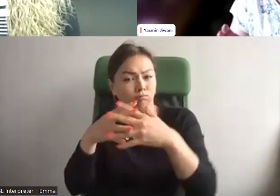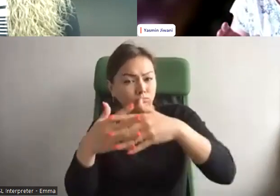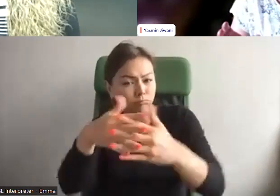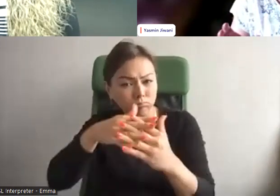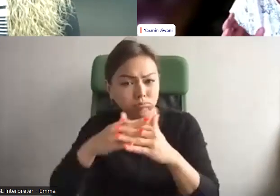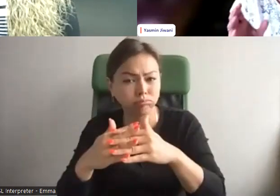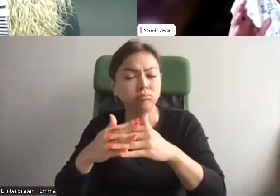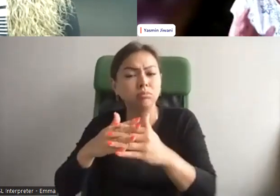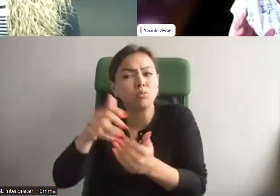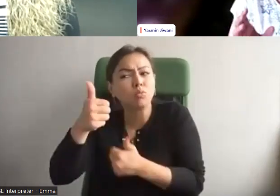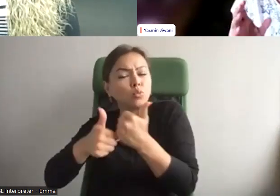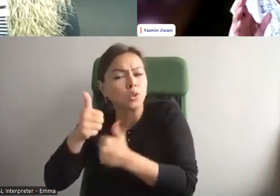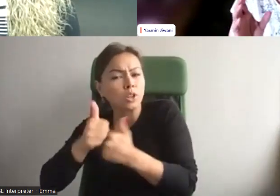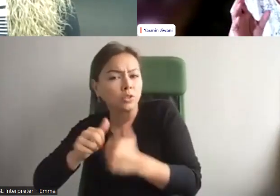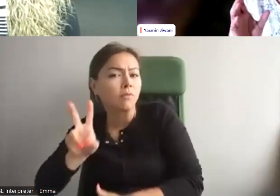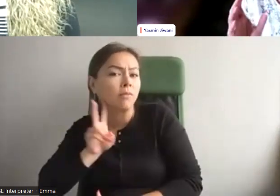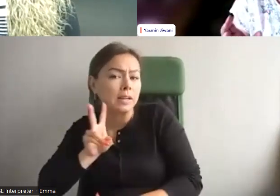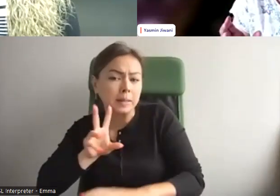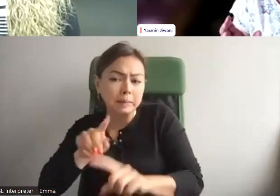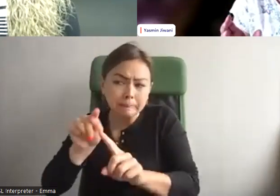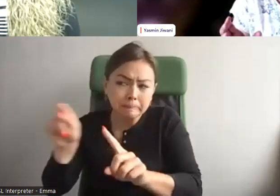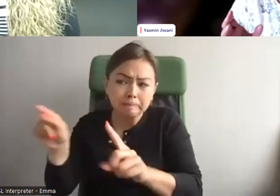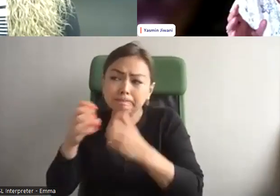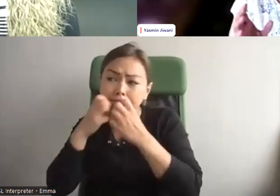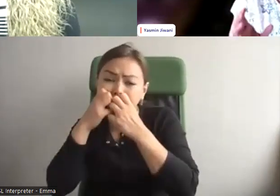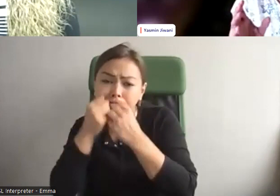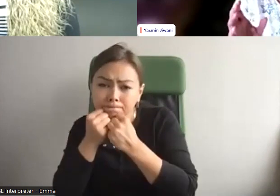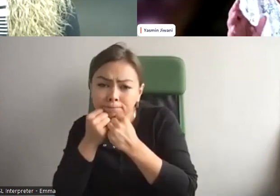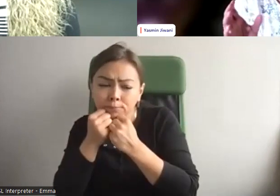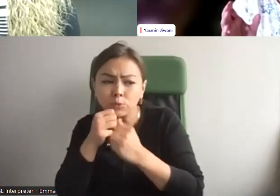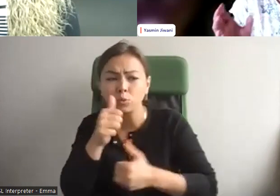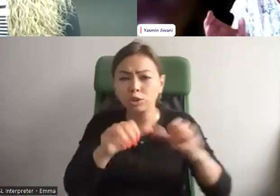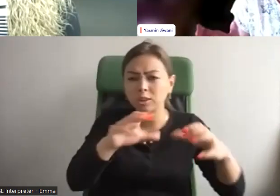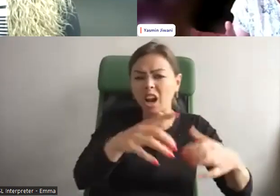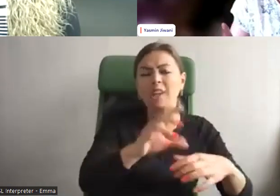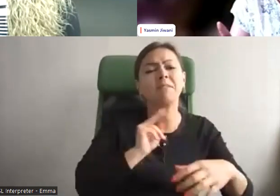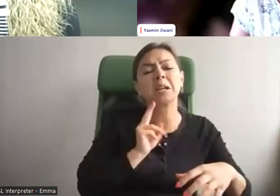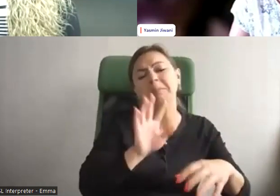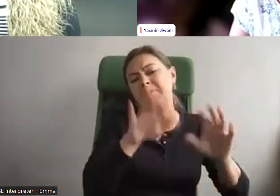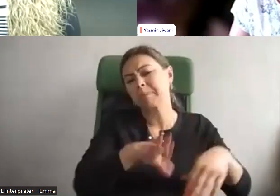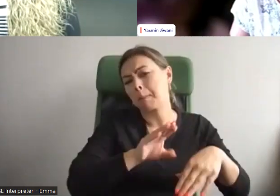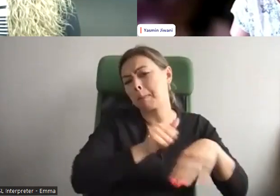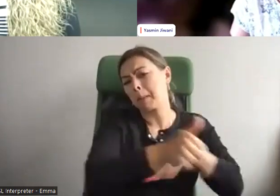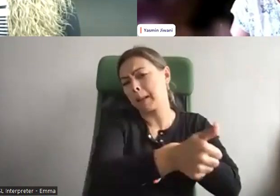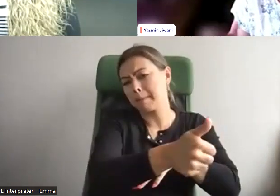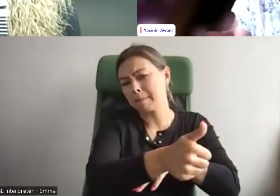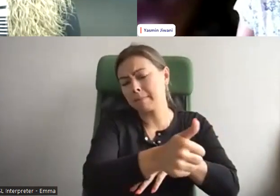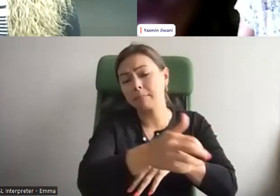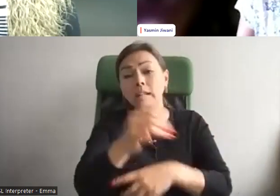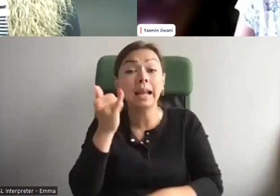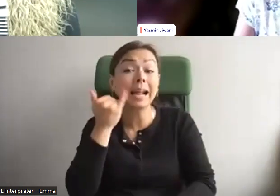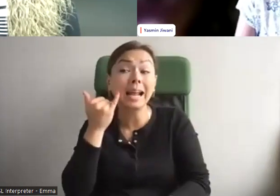considered worthy, which victims are blamed, and which perpetrators are exonerated in the